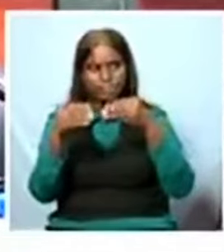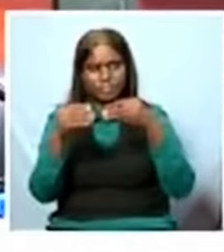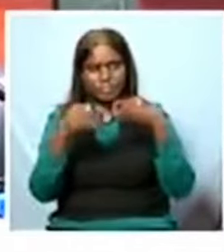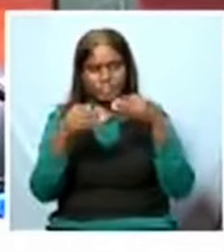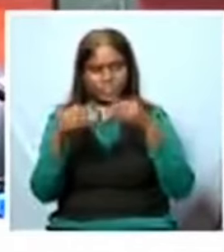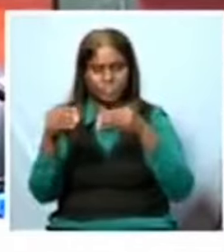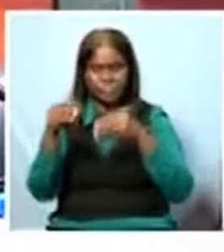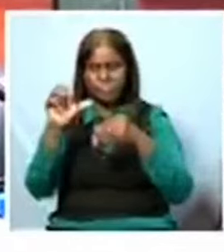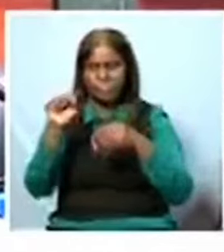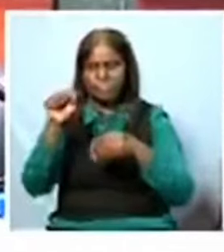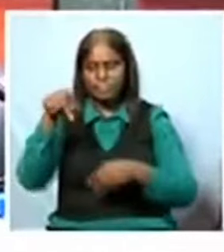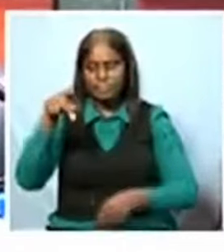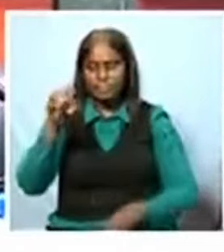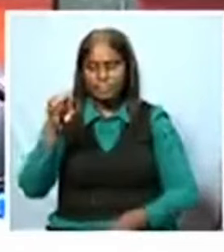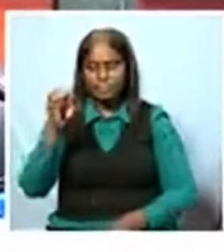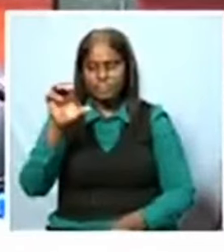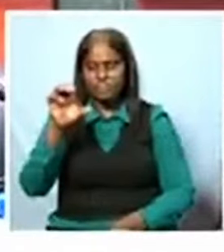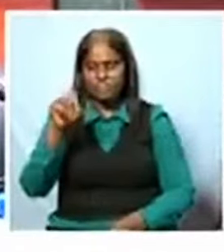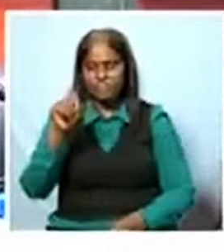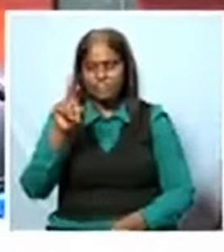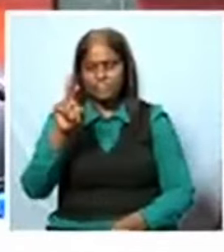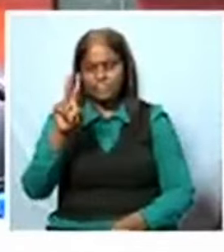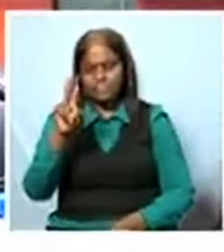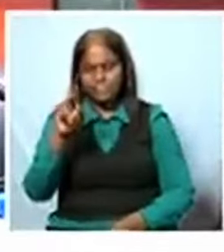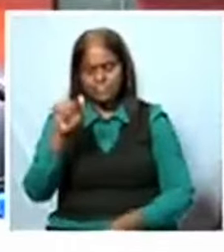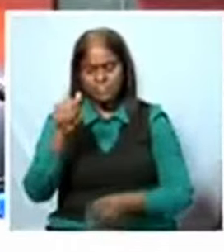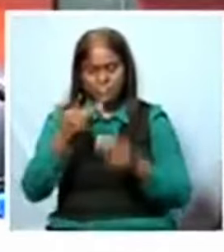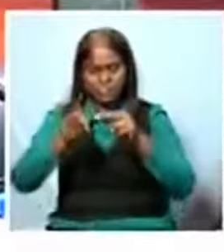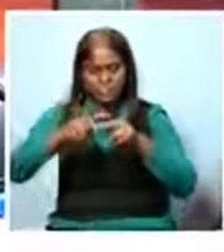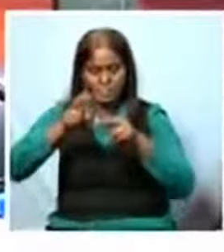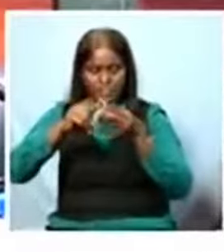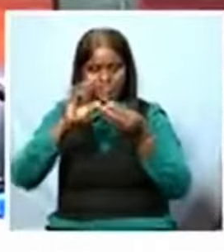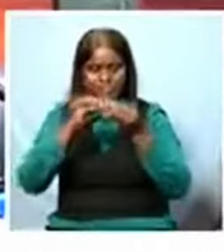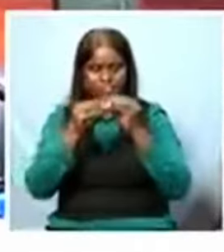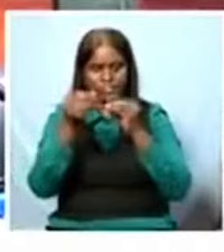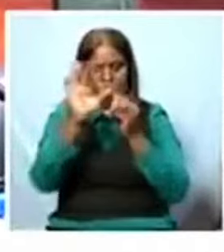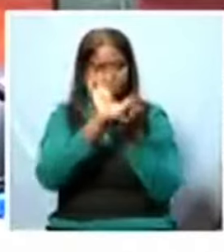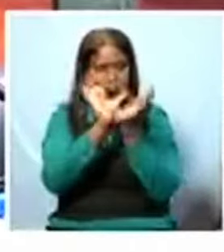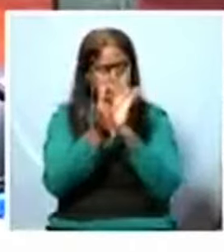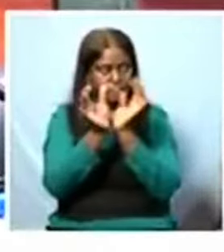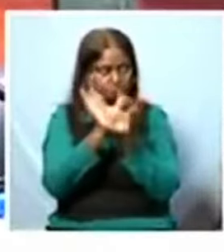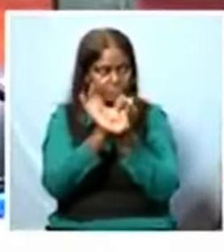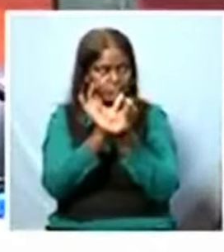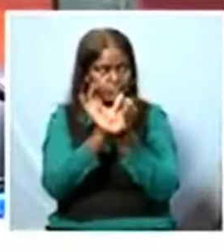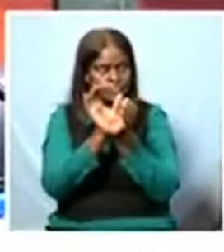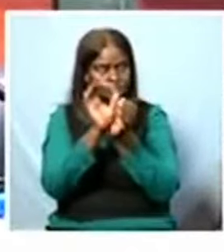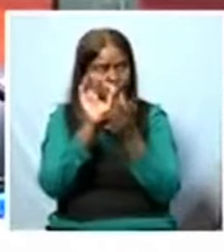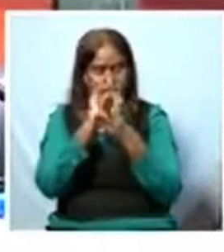spectrum that have helped increase the number of towers erected